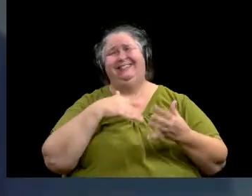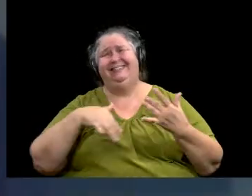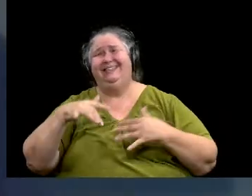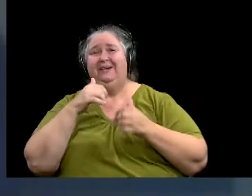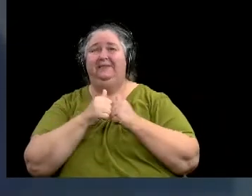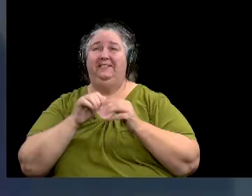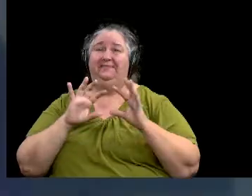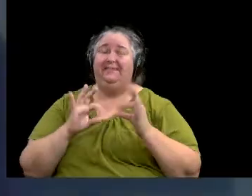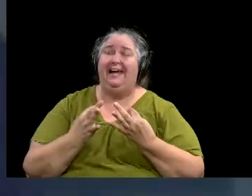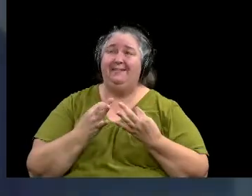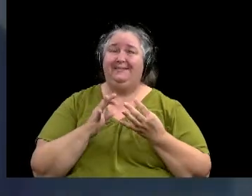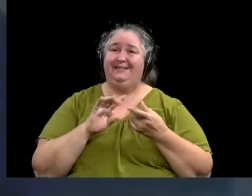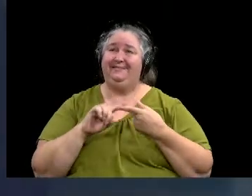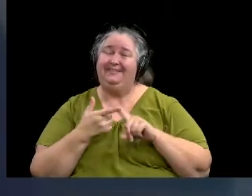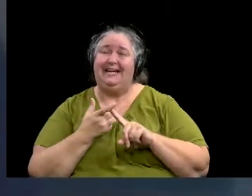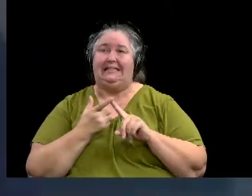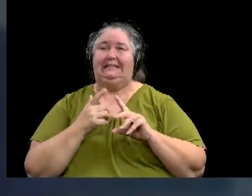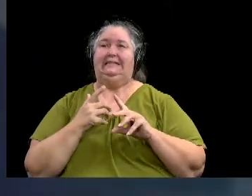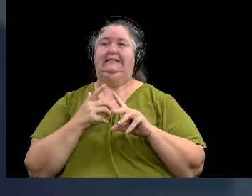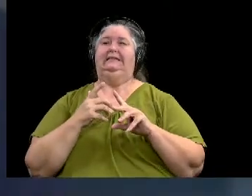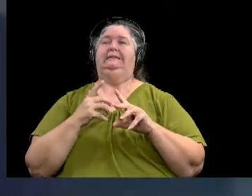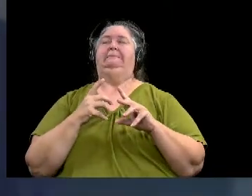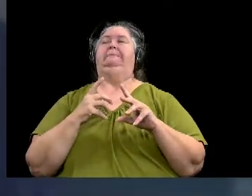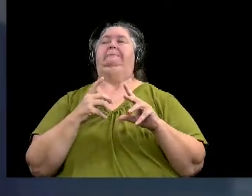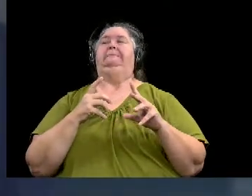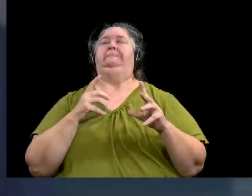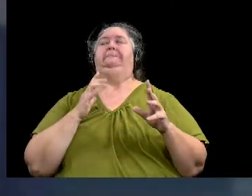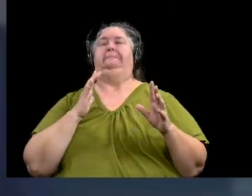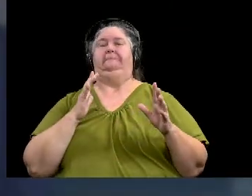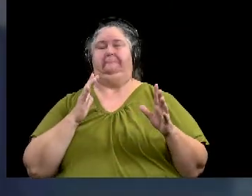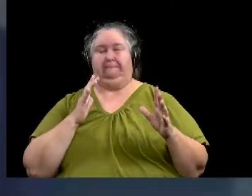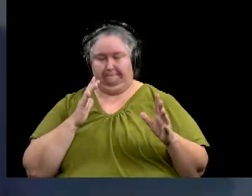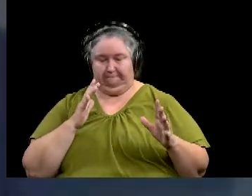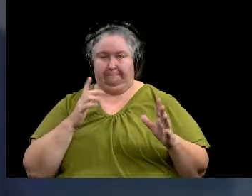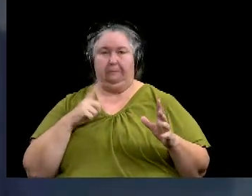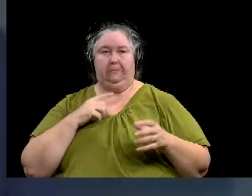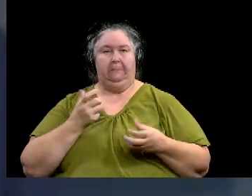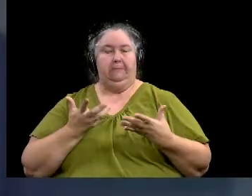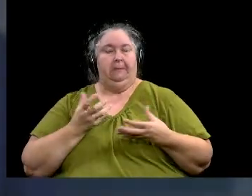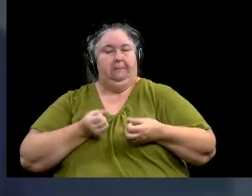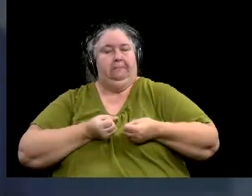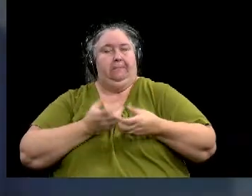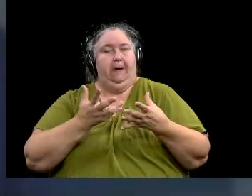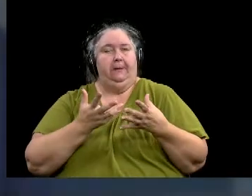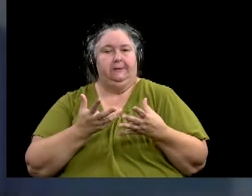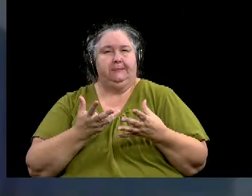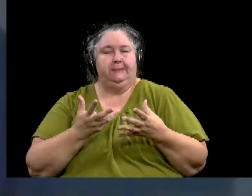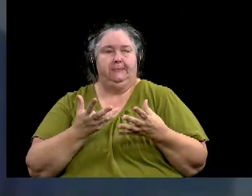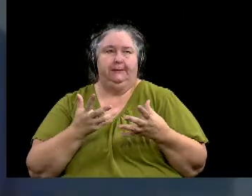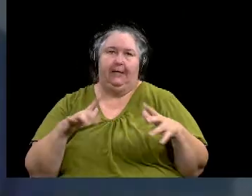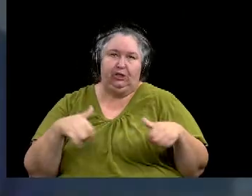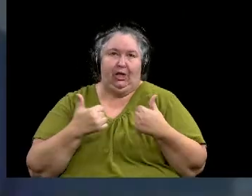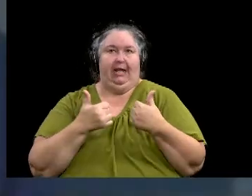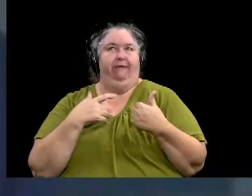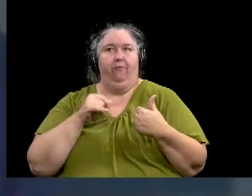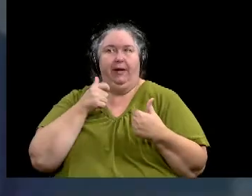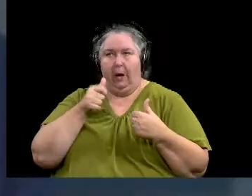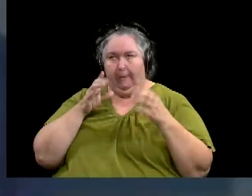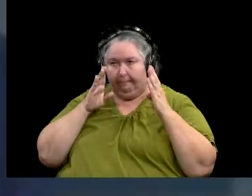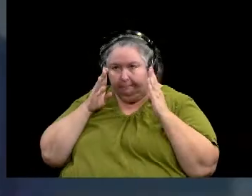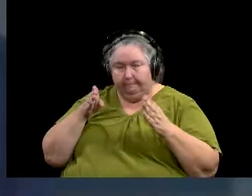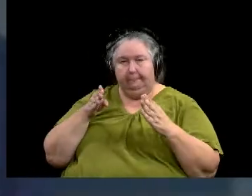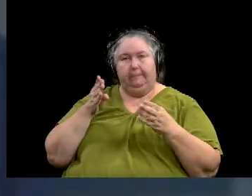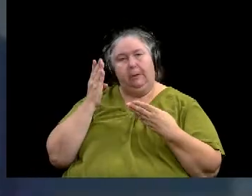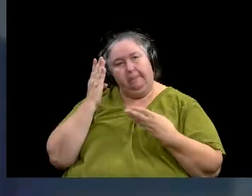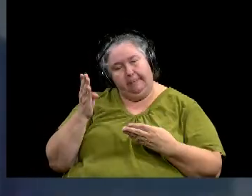challenge to our numbers if we don't heed all the warnings that have been put out there by the medical